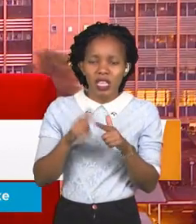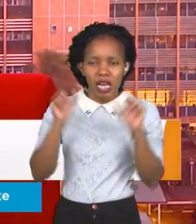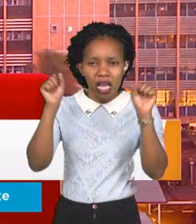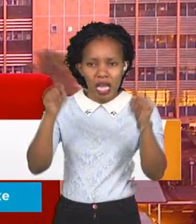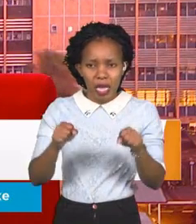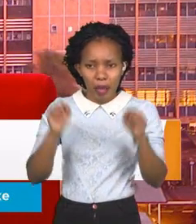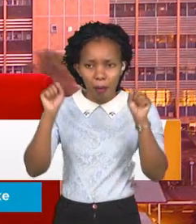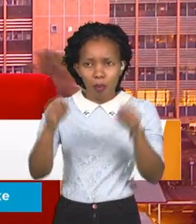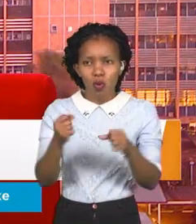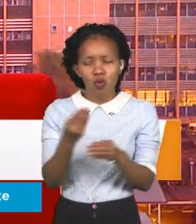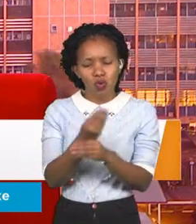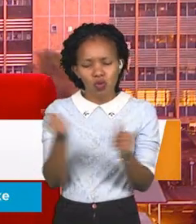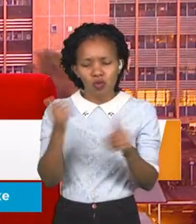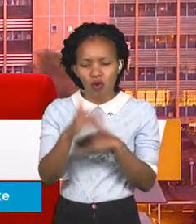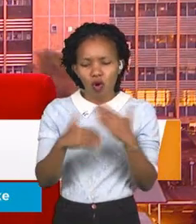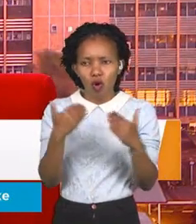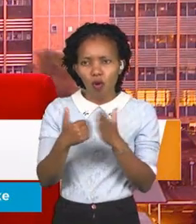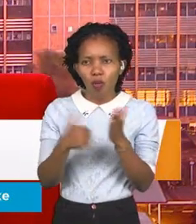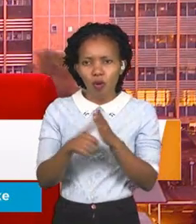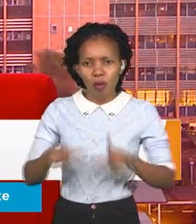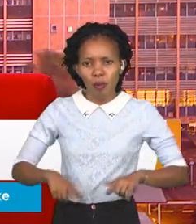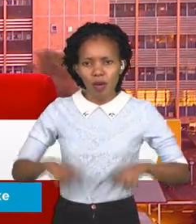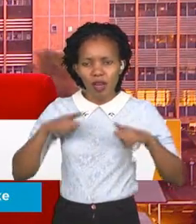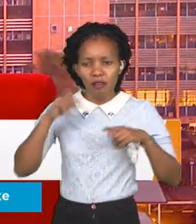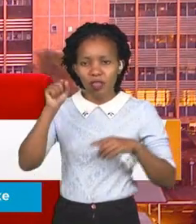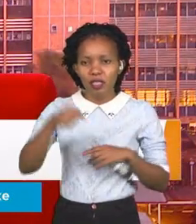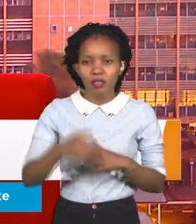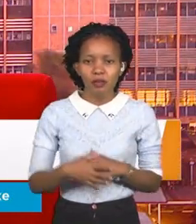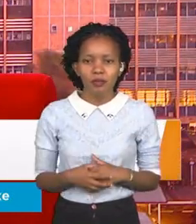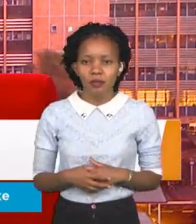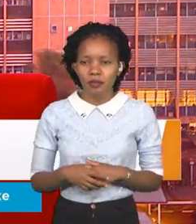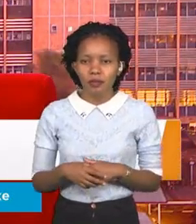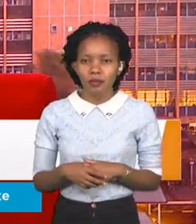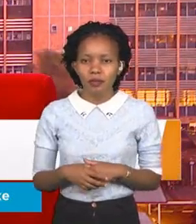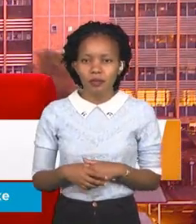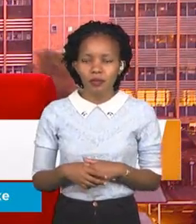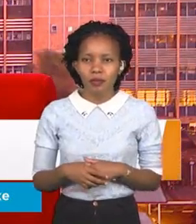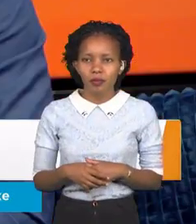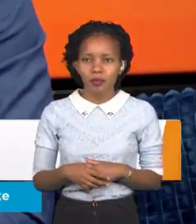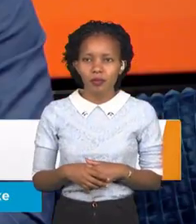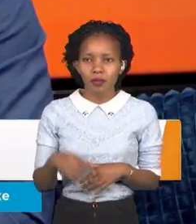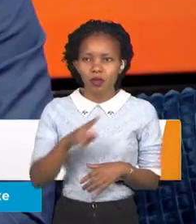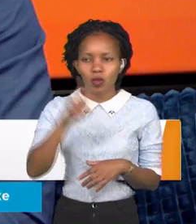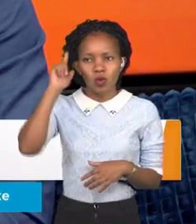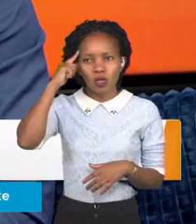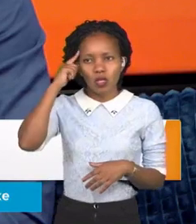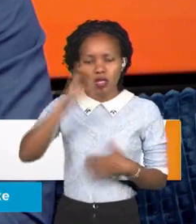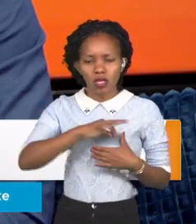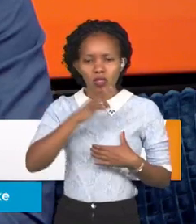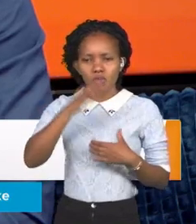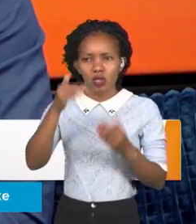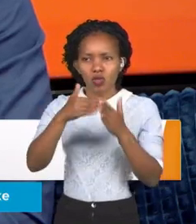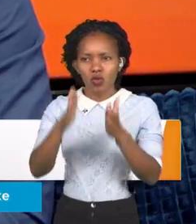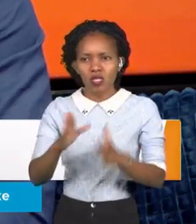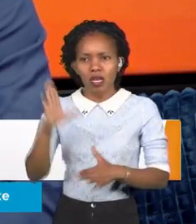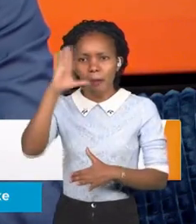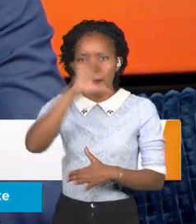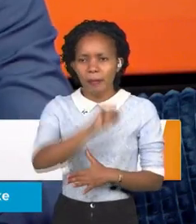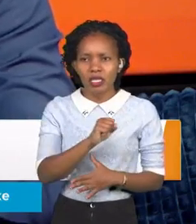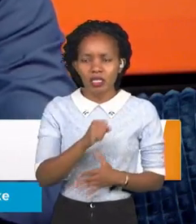able to deal with all these underlying issues. Now, Morara, do you think our spiritual leaders